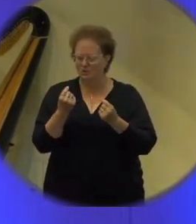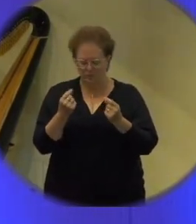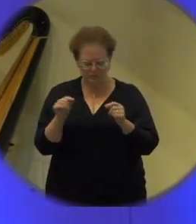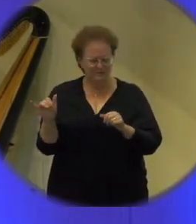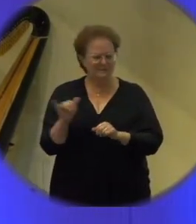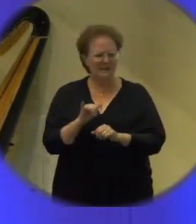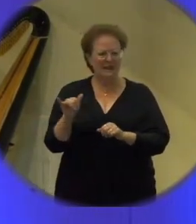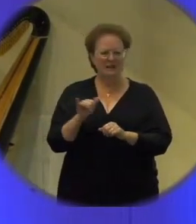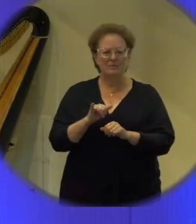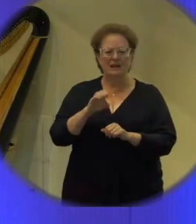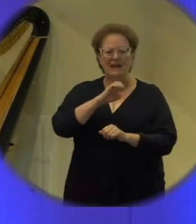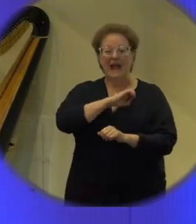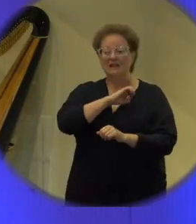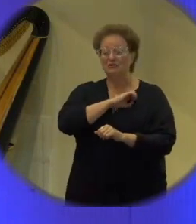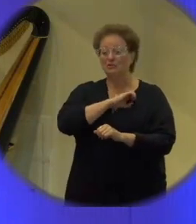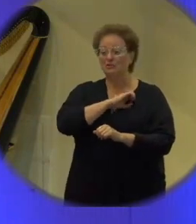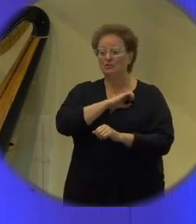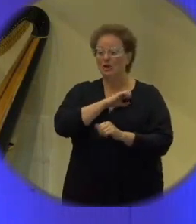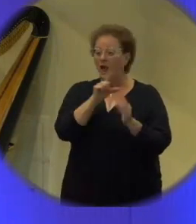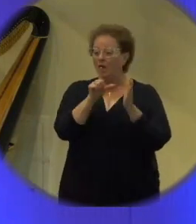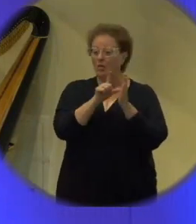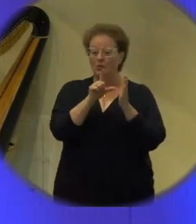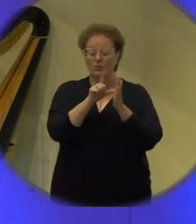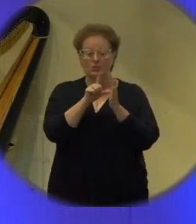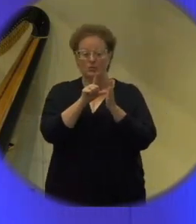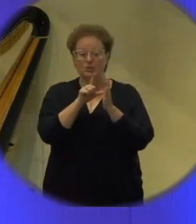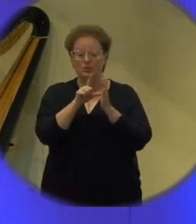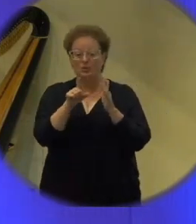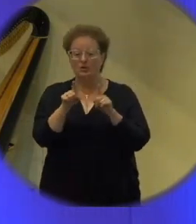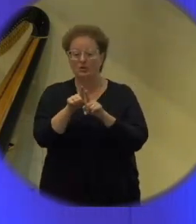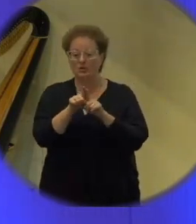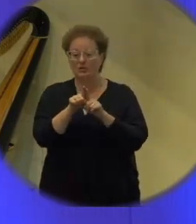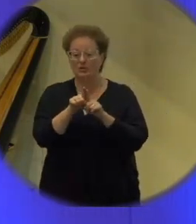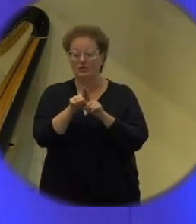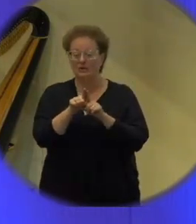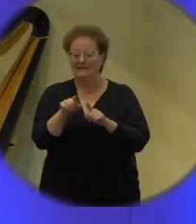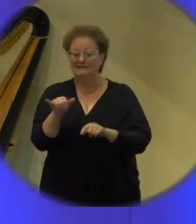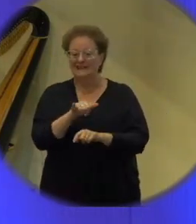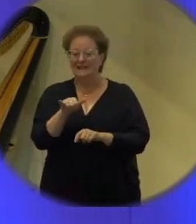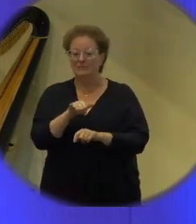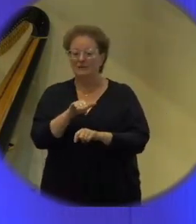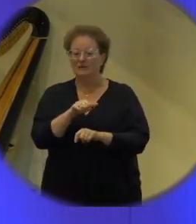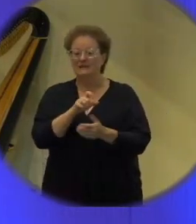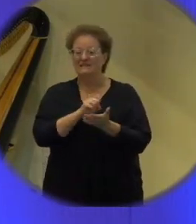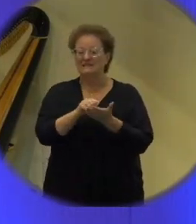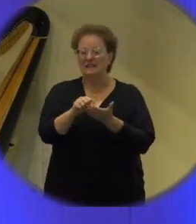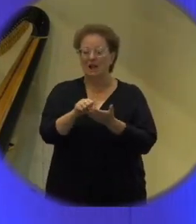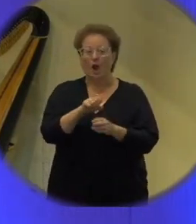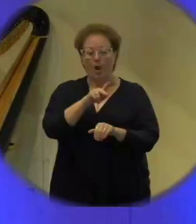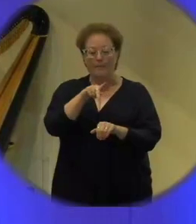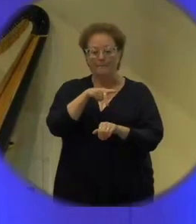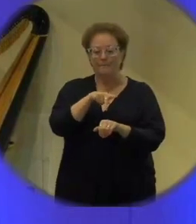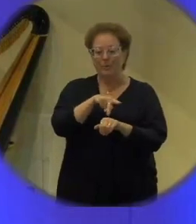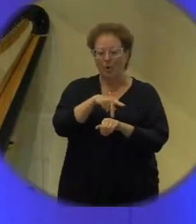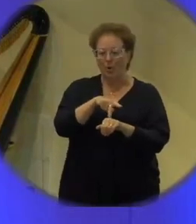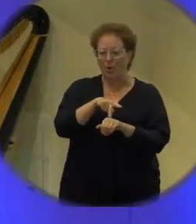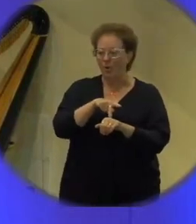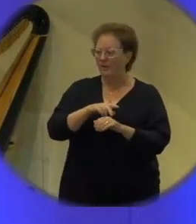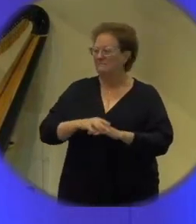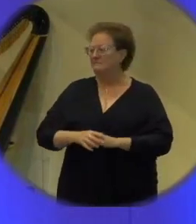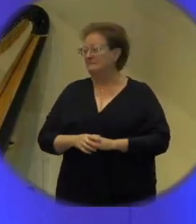be a Luther. You can be even a St. Paul. That's probably stretching it,